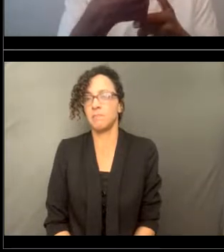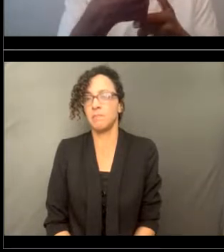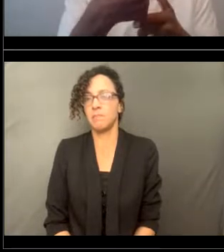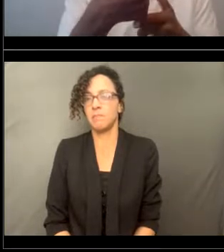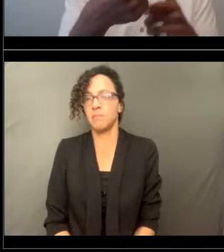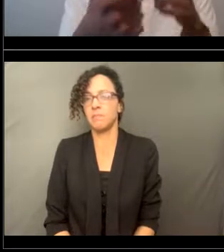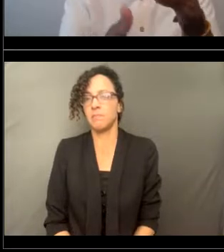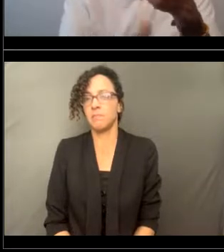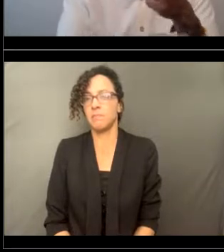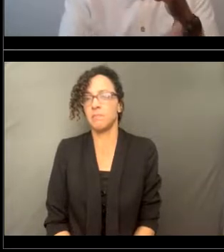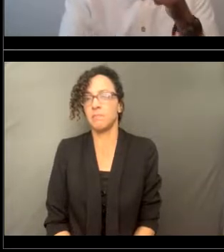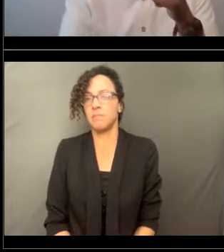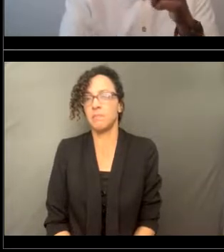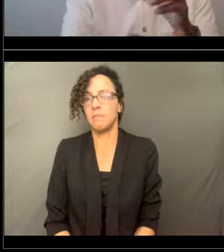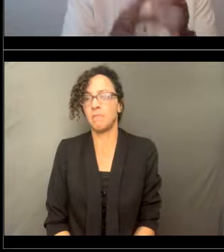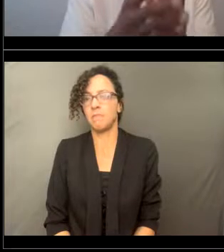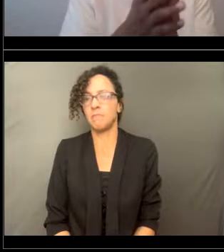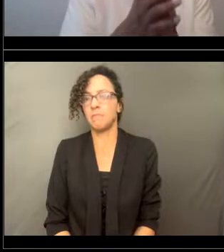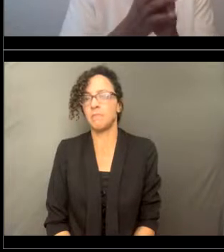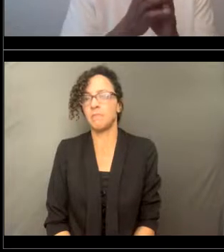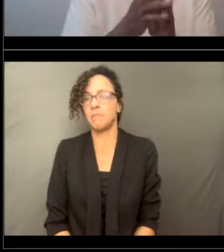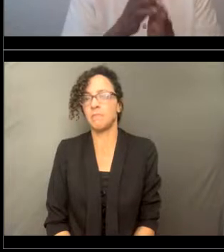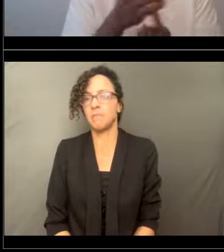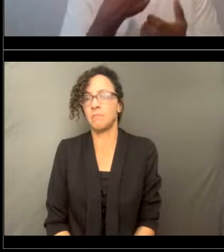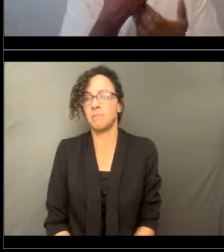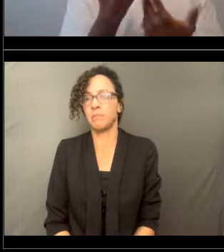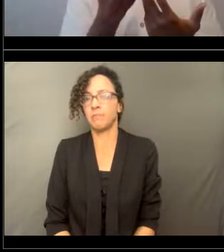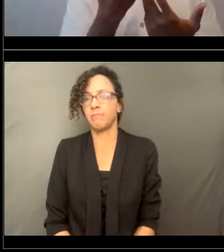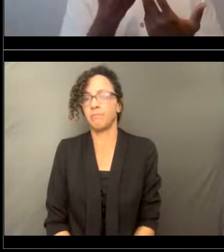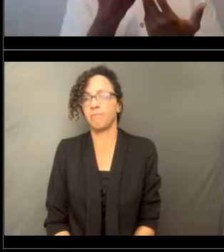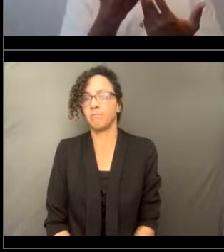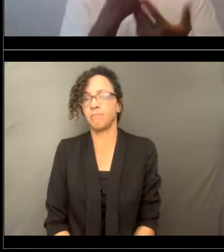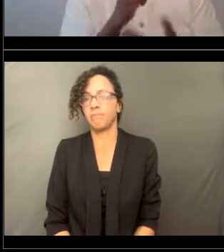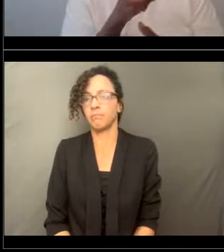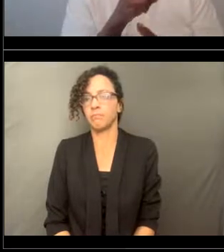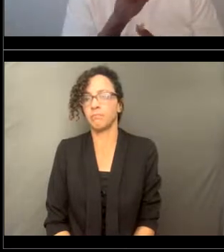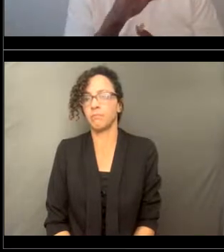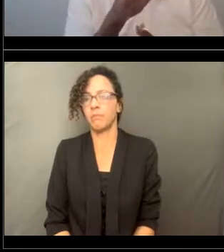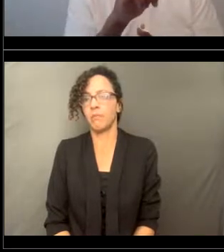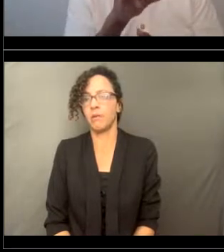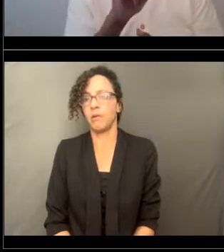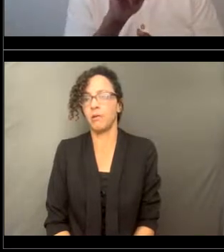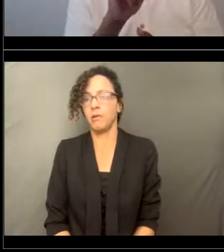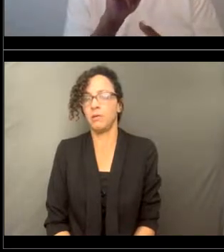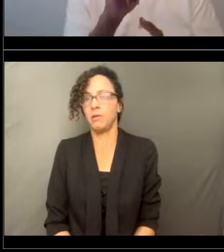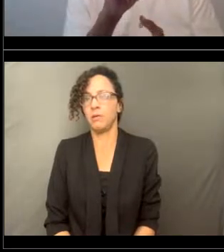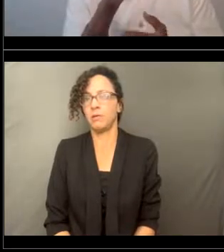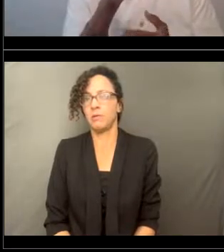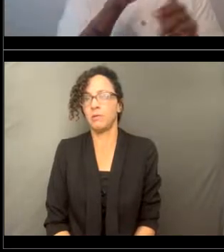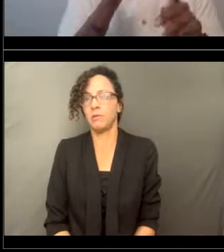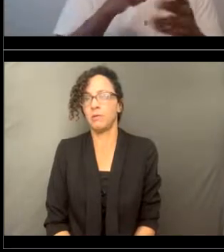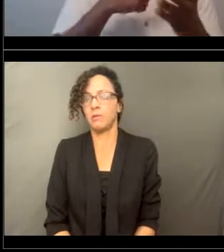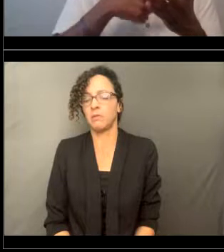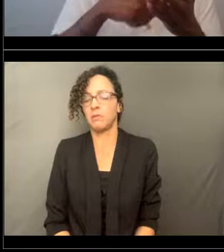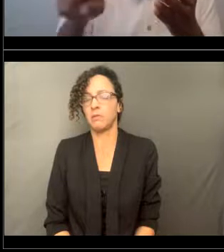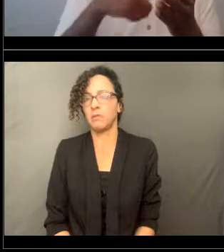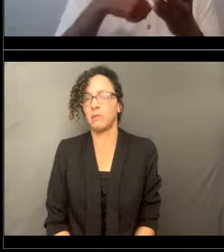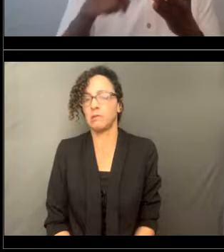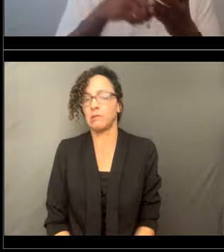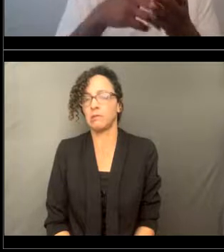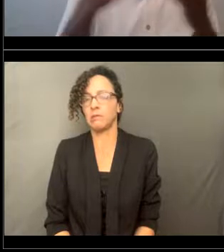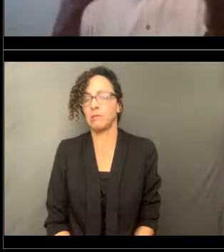in this state by having the eviction moratorium over. People are going to be needing to pay back years of